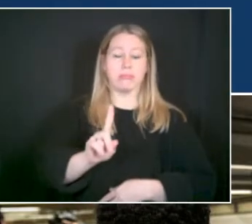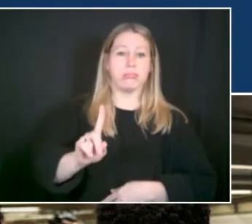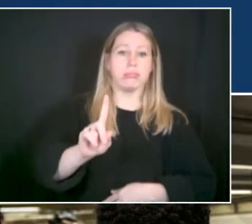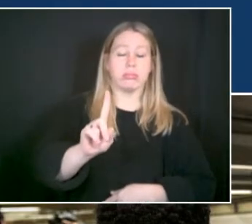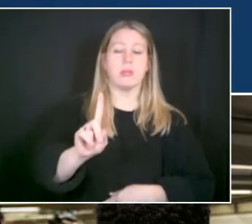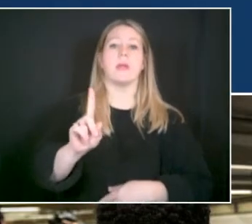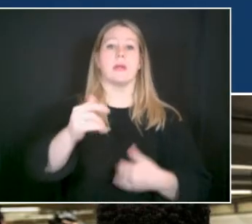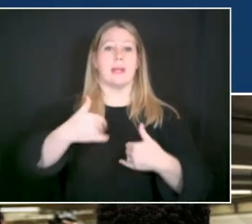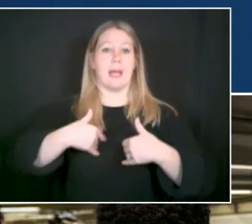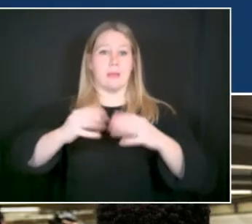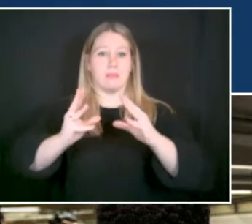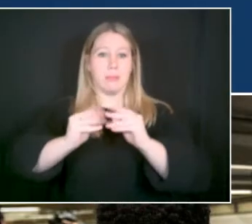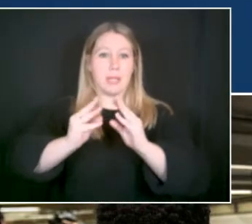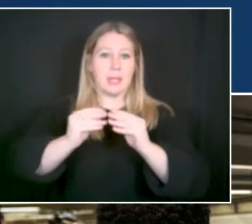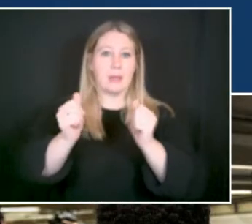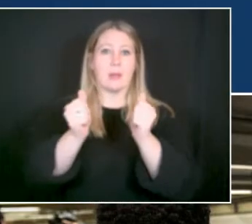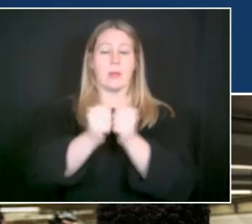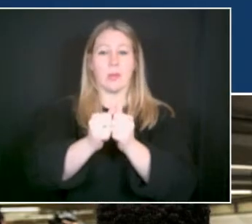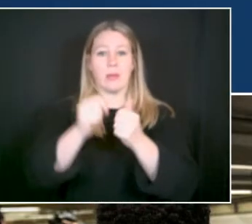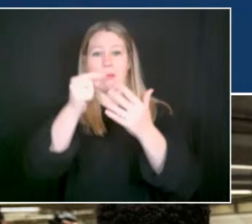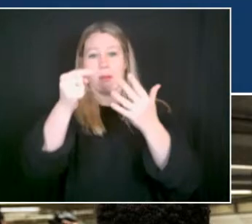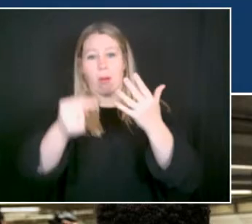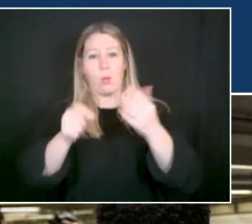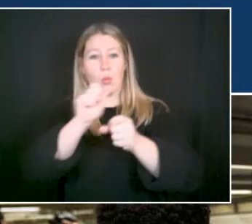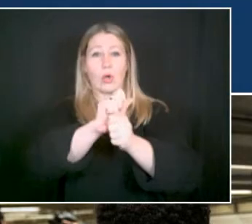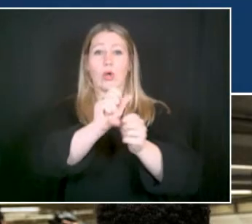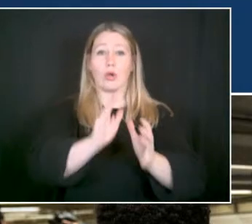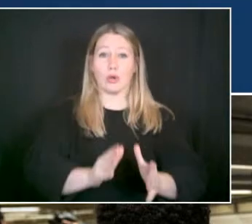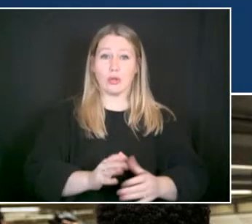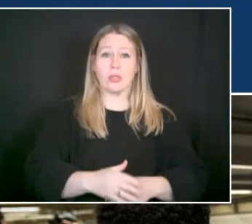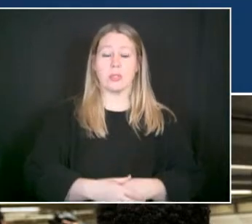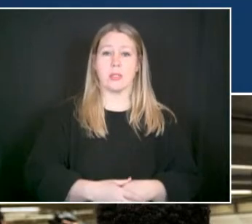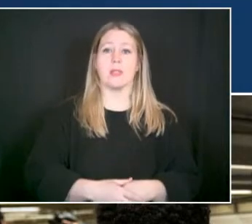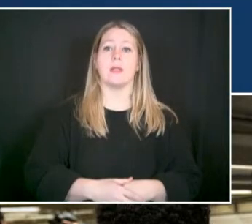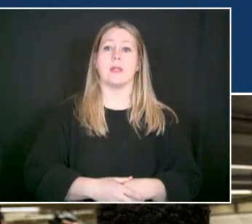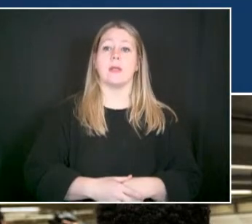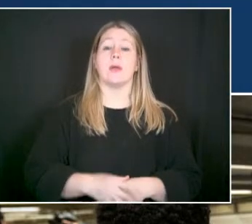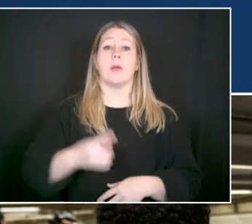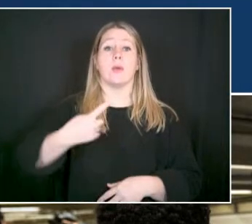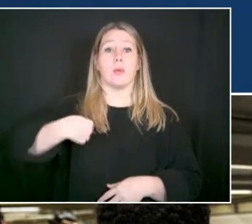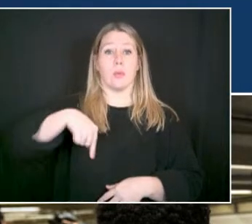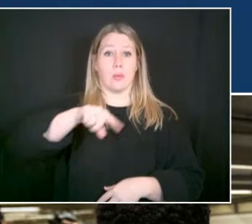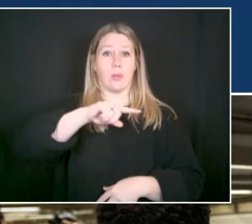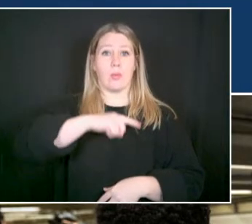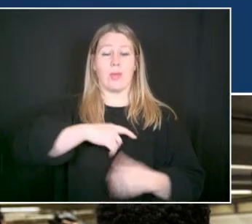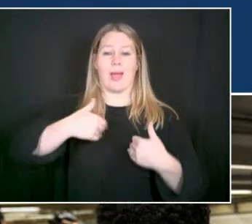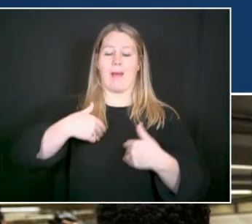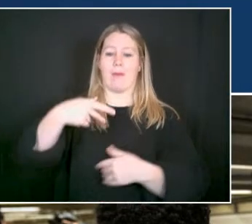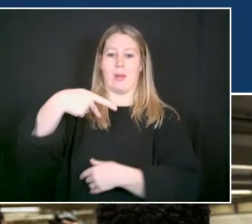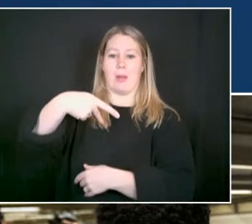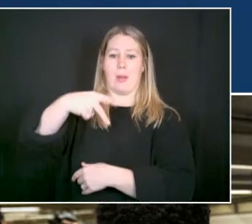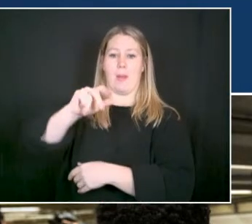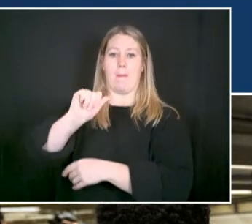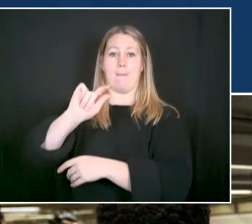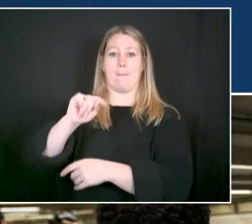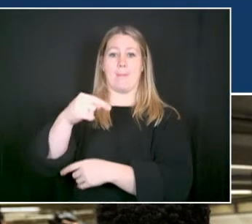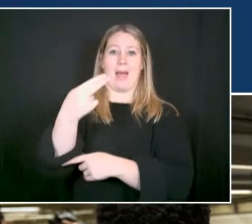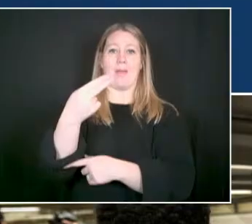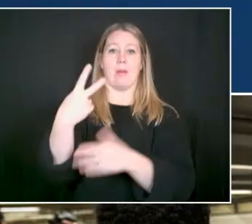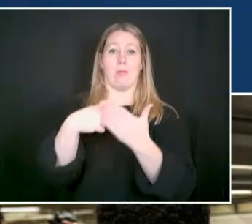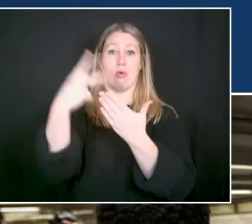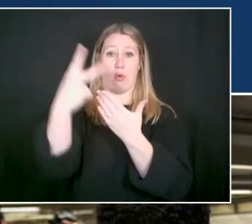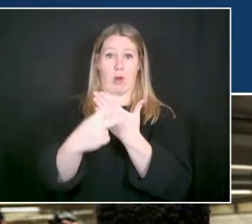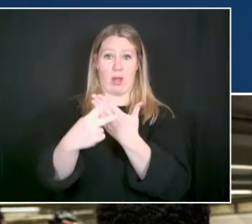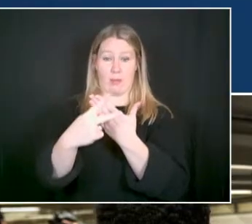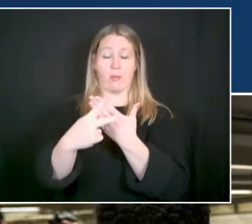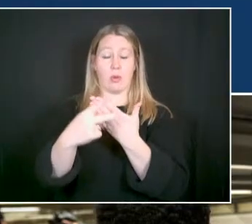workers, part of our PATH program, and we've now engaged in more than 11,000 unhoused New Yorkers